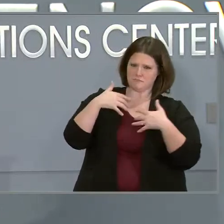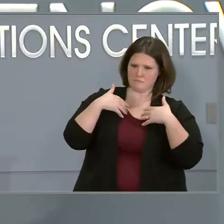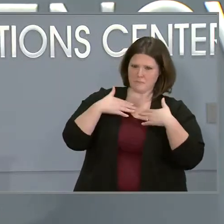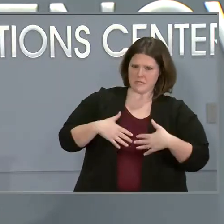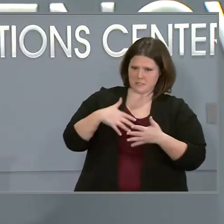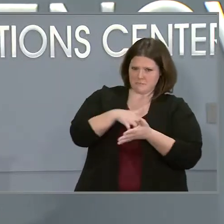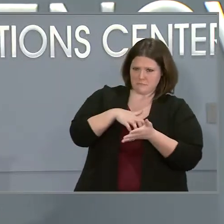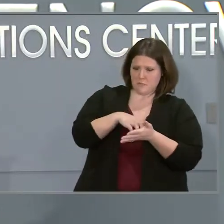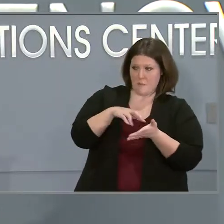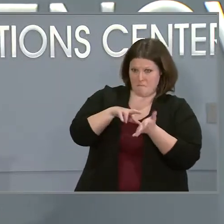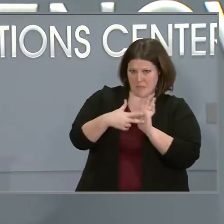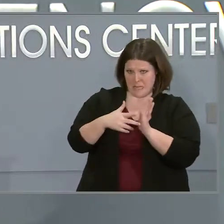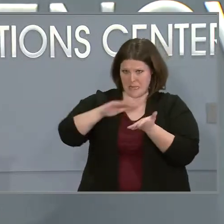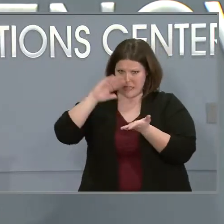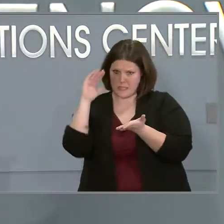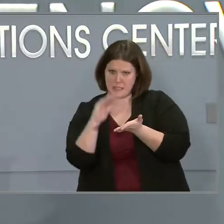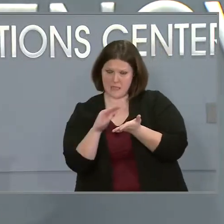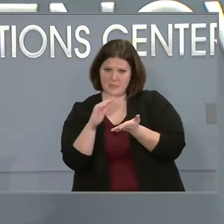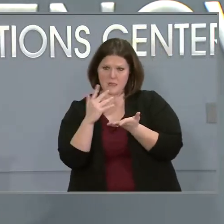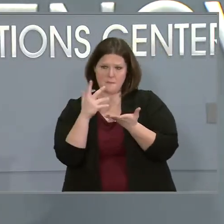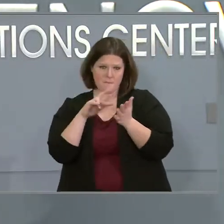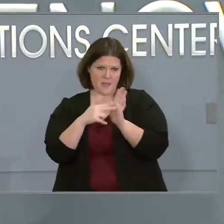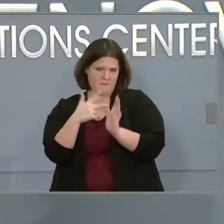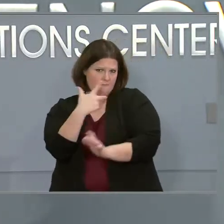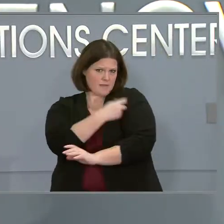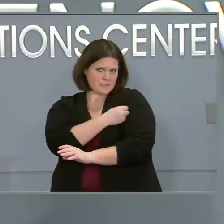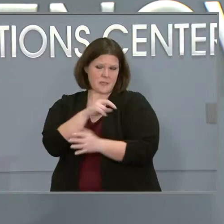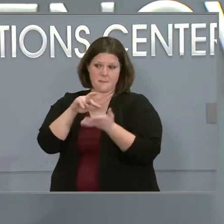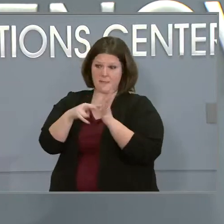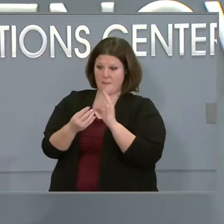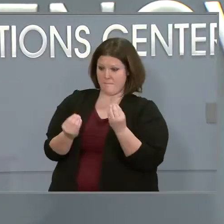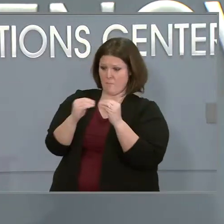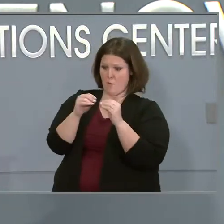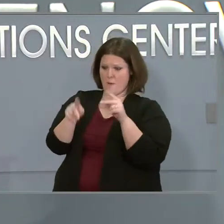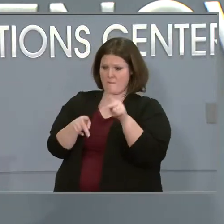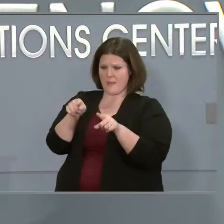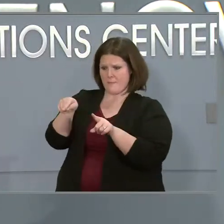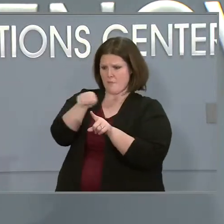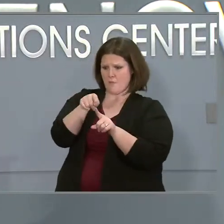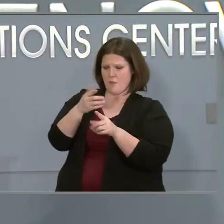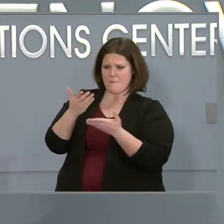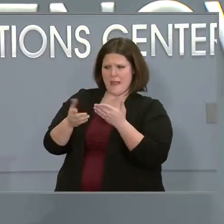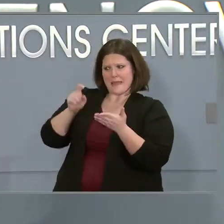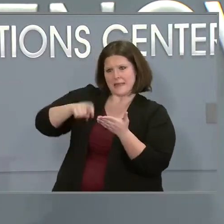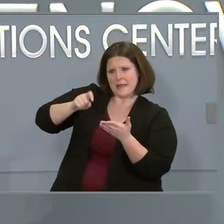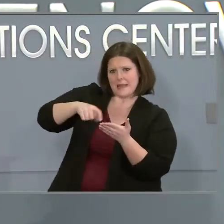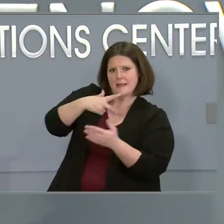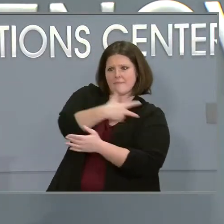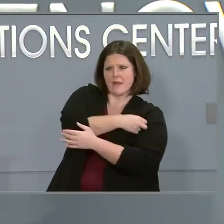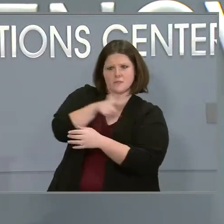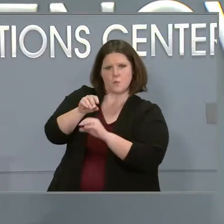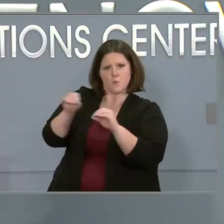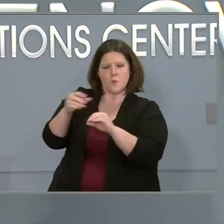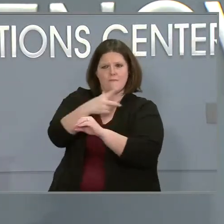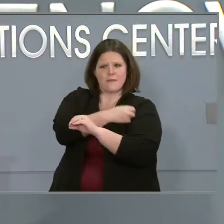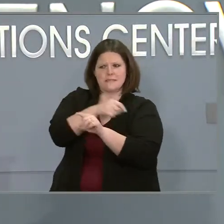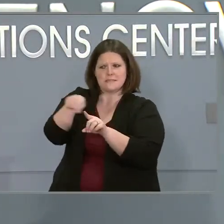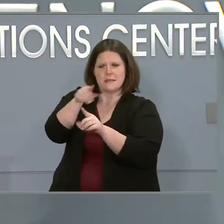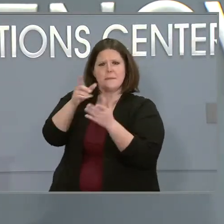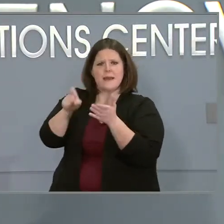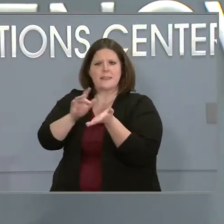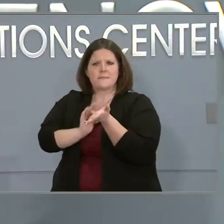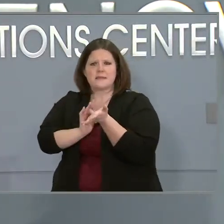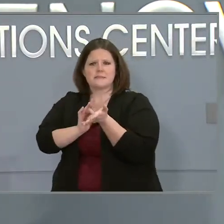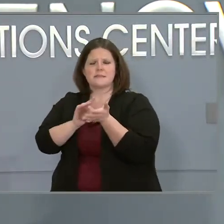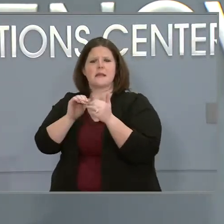less vaccination, meaning more unvaccinated people that would potentially need the drugs? Is that part of the calculus in determining where